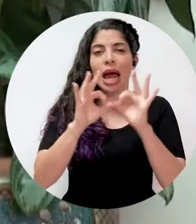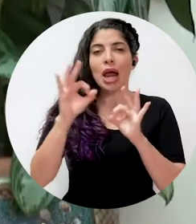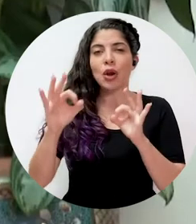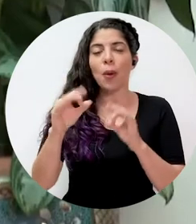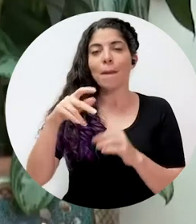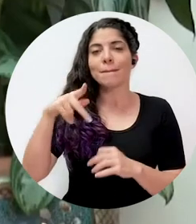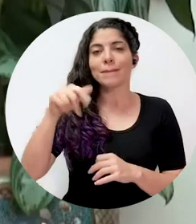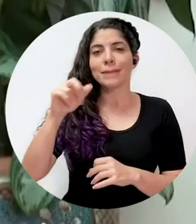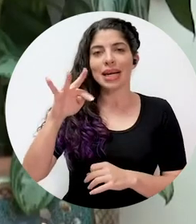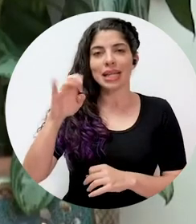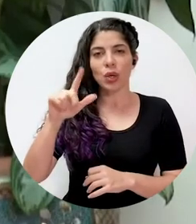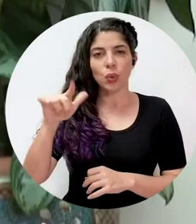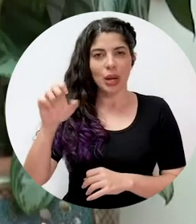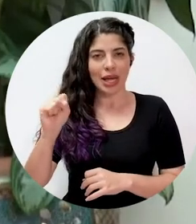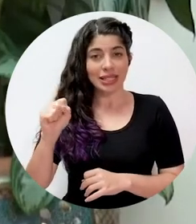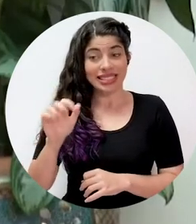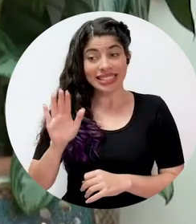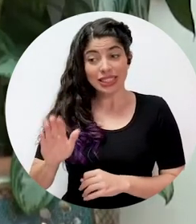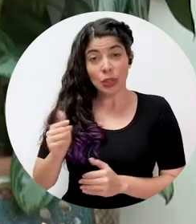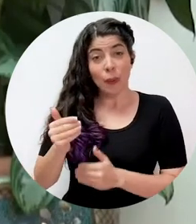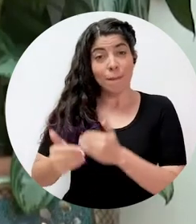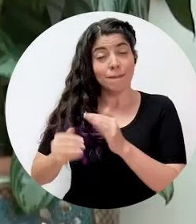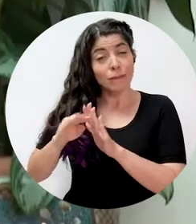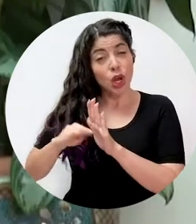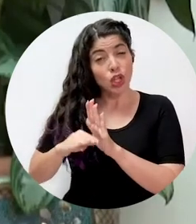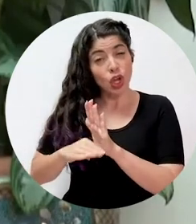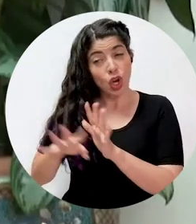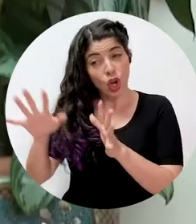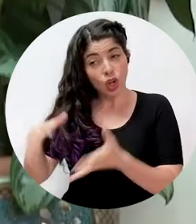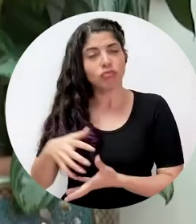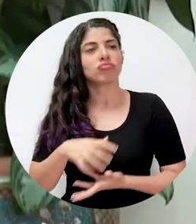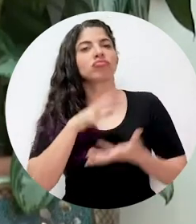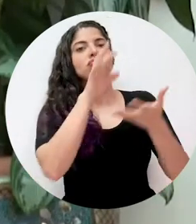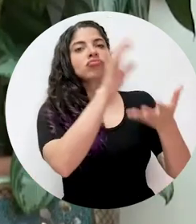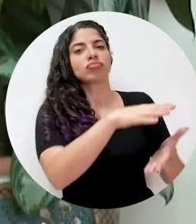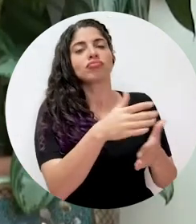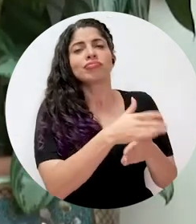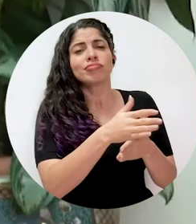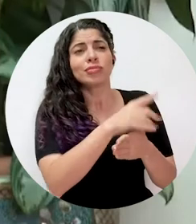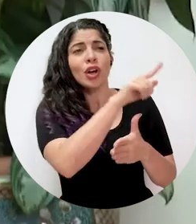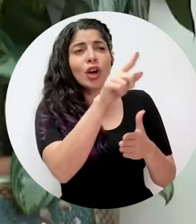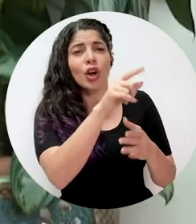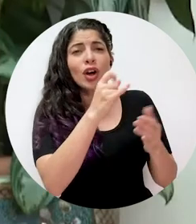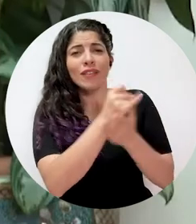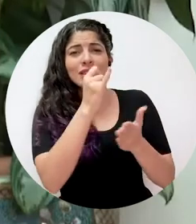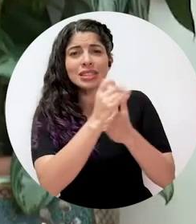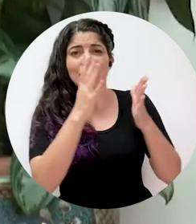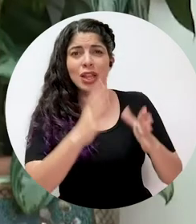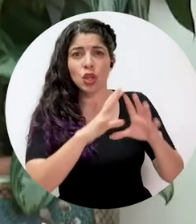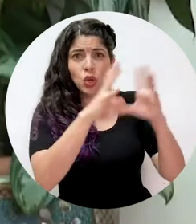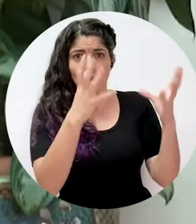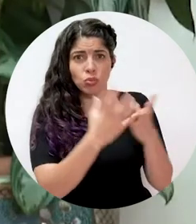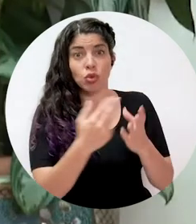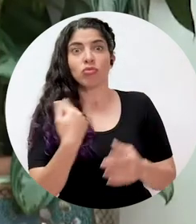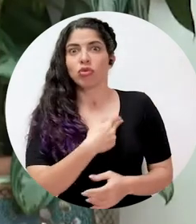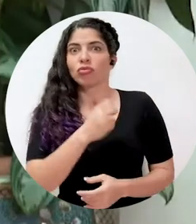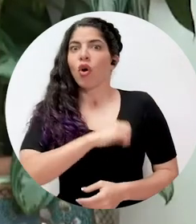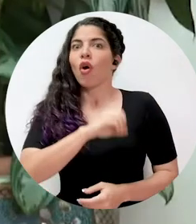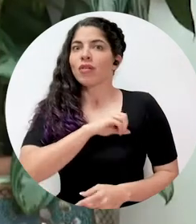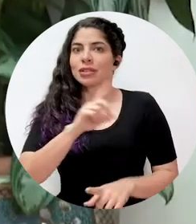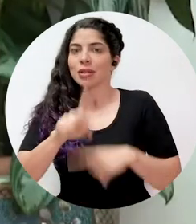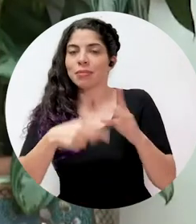magnetic nanoparticles. The protocols have been shared with researchers online and will be